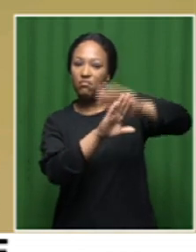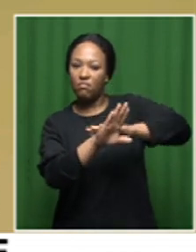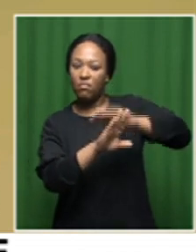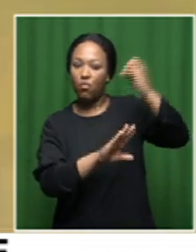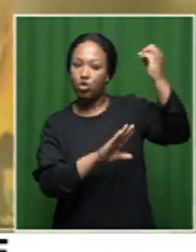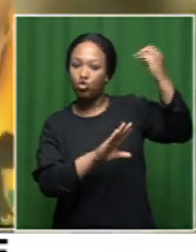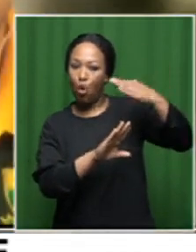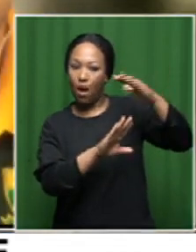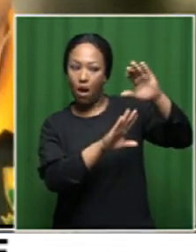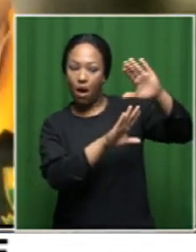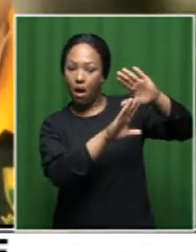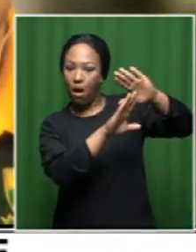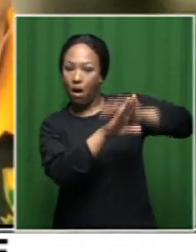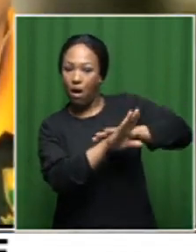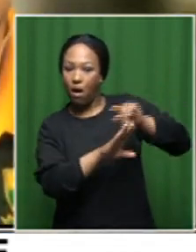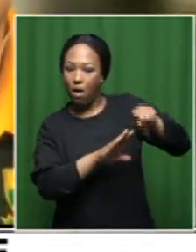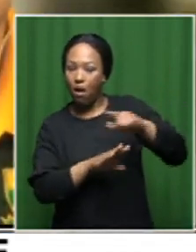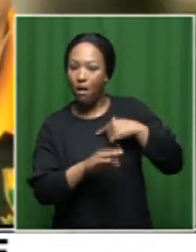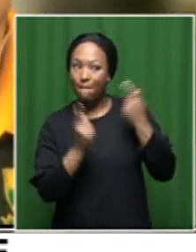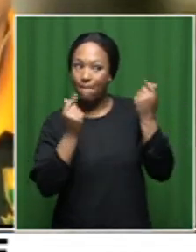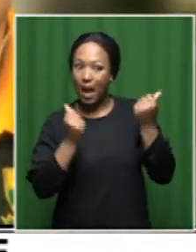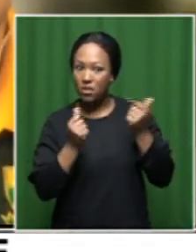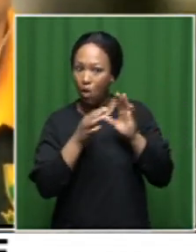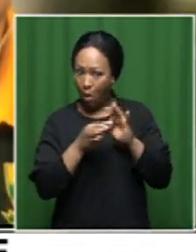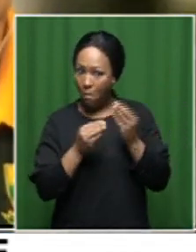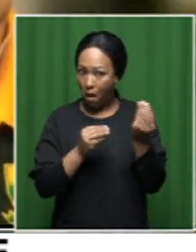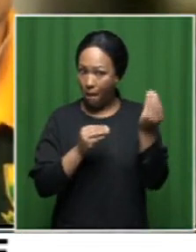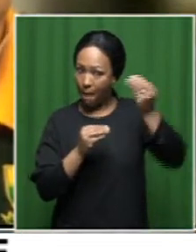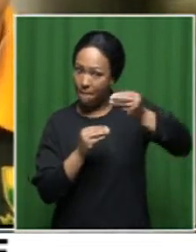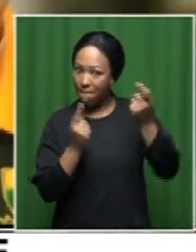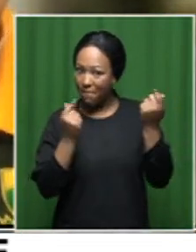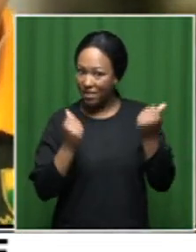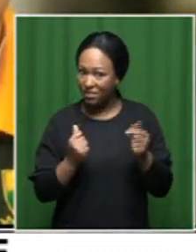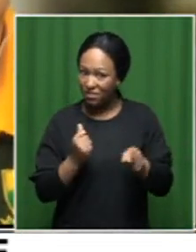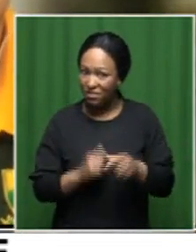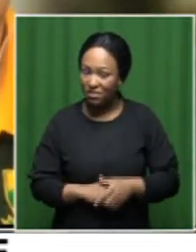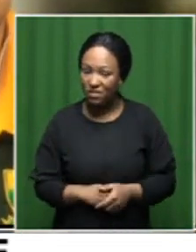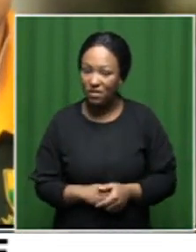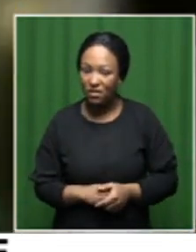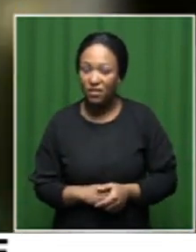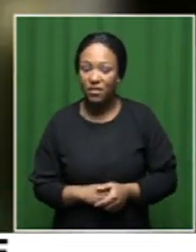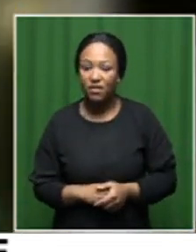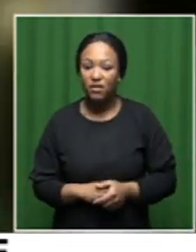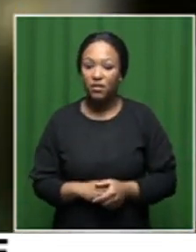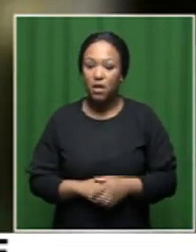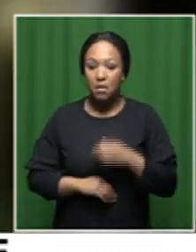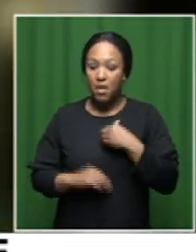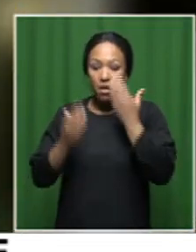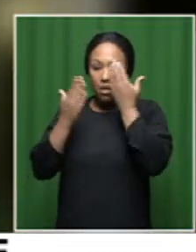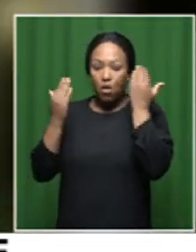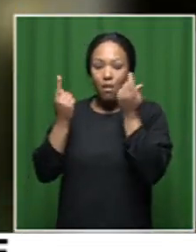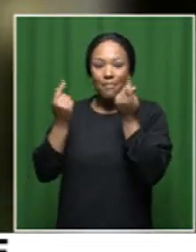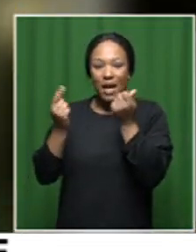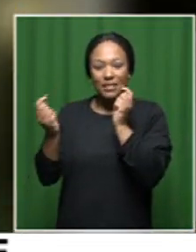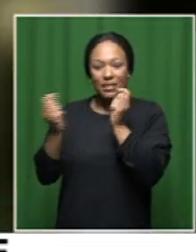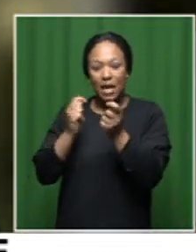to the price of homes? What do you make of that? Yes, so certainly I don't know if it changes the pricing of homes, but it